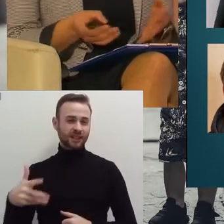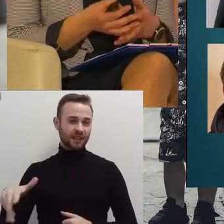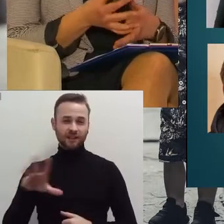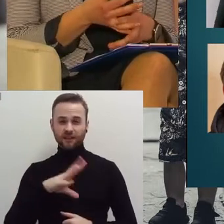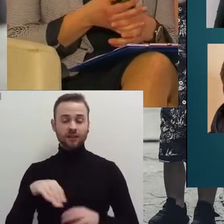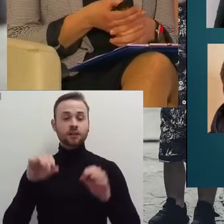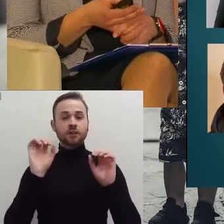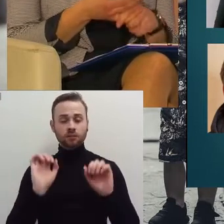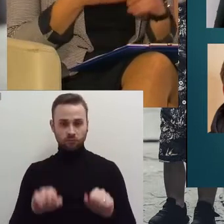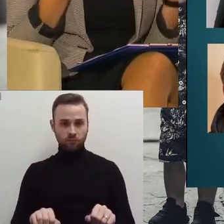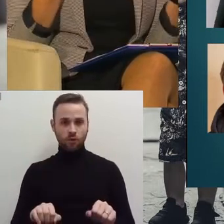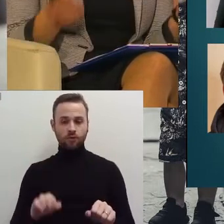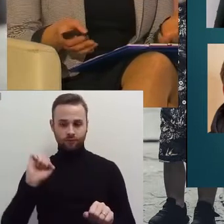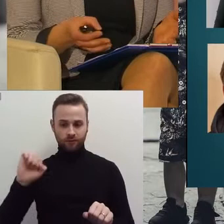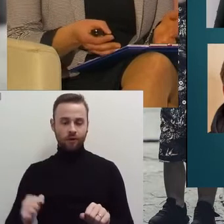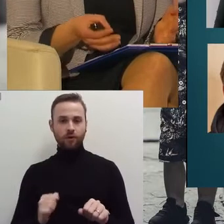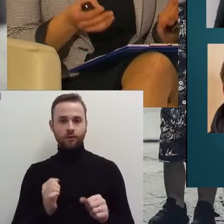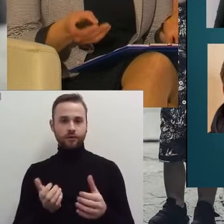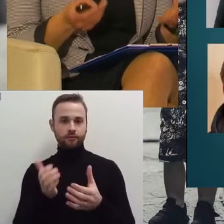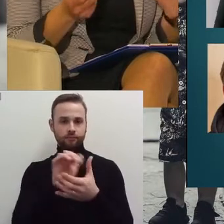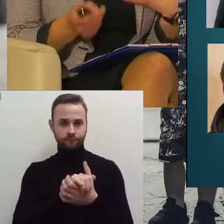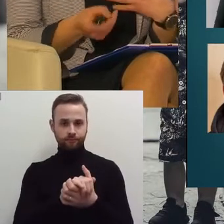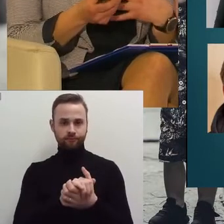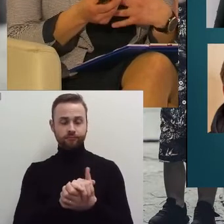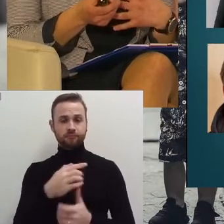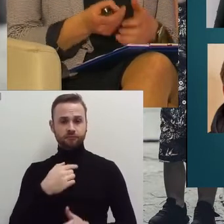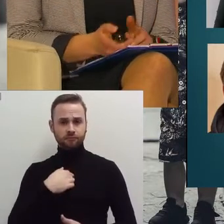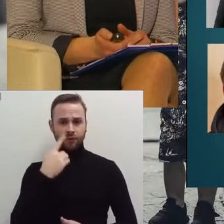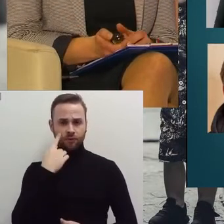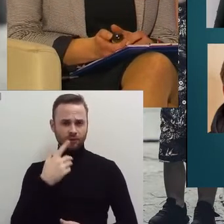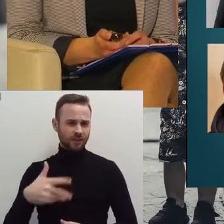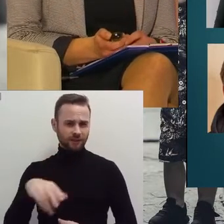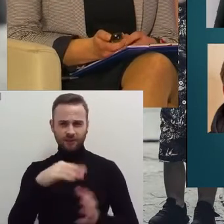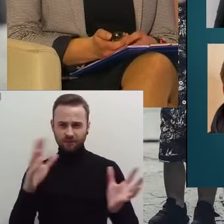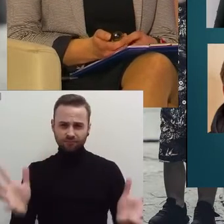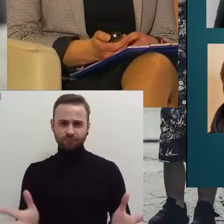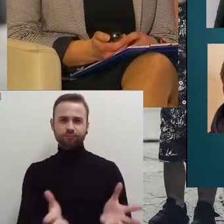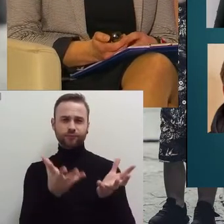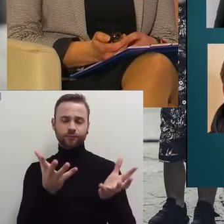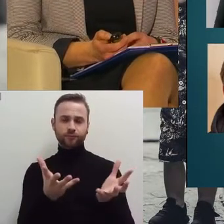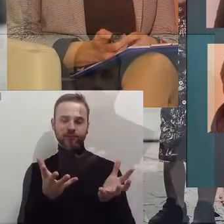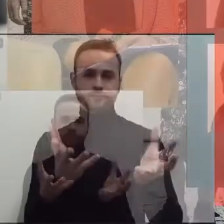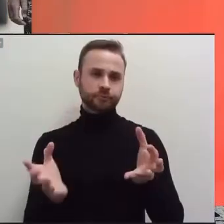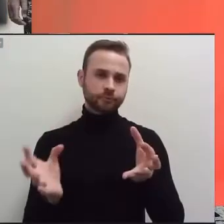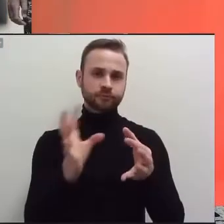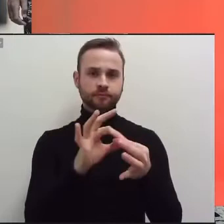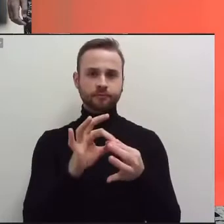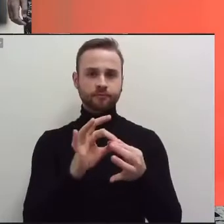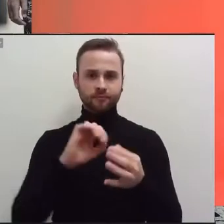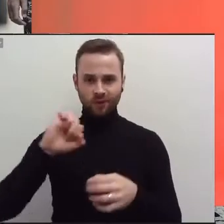are sending your greetings and encouraging to be the buddy for somebody. So thank you.